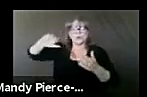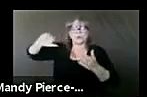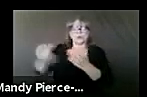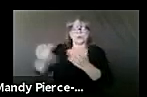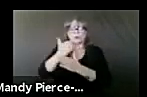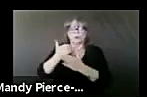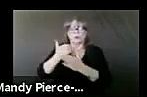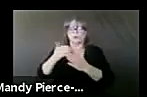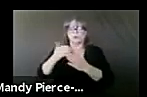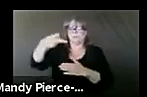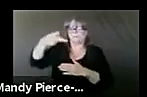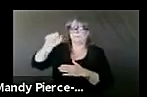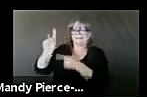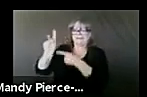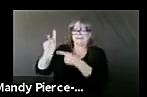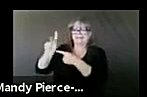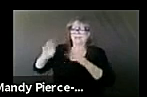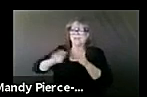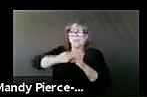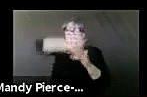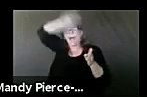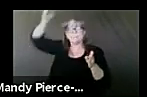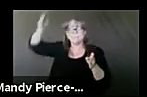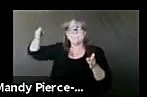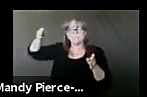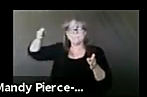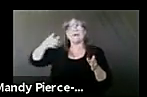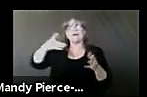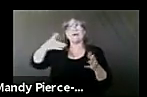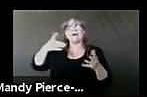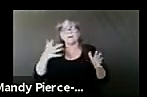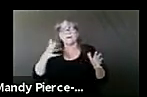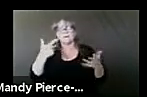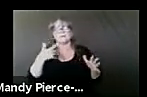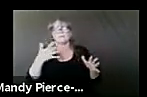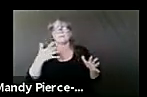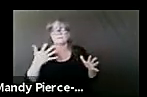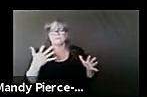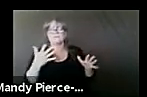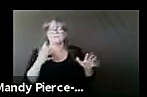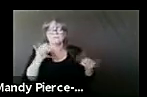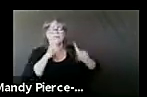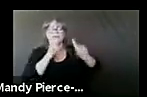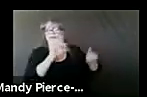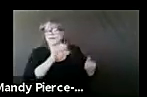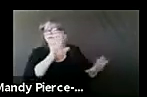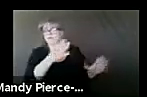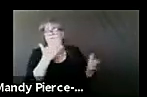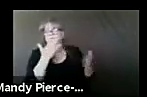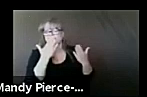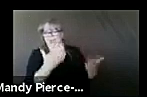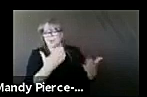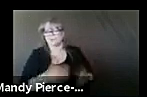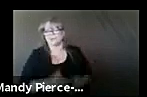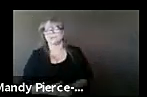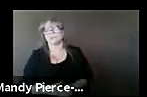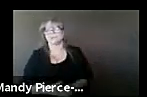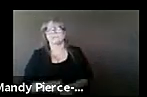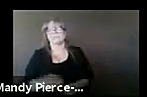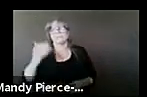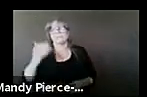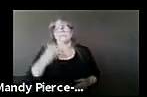Paul with the Colorado Sun. Can you provide more specific guidance about the social distancing etiquette while outdoors? Should people wear masks while